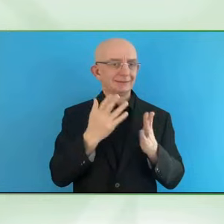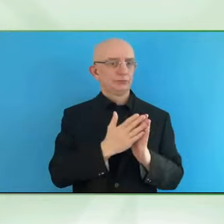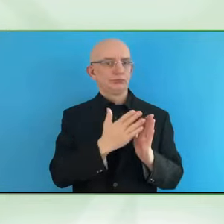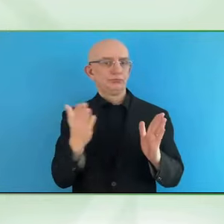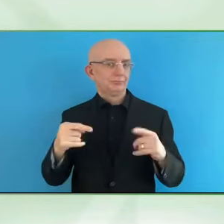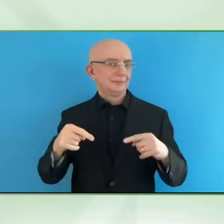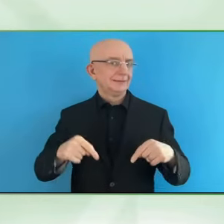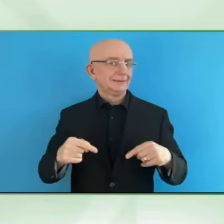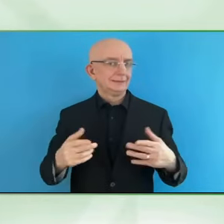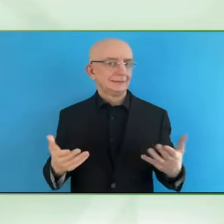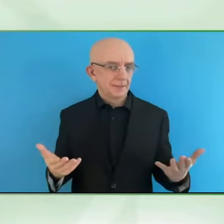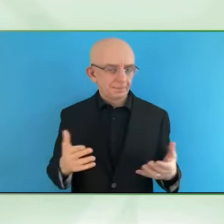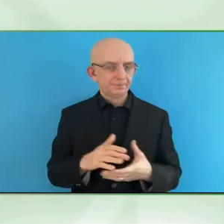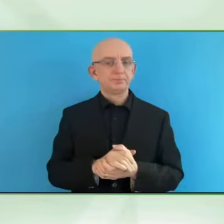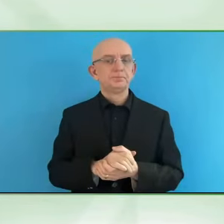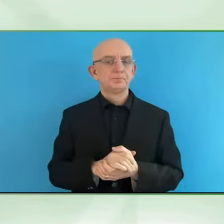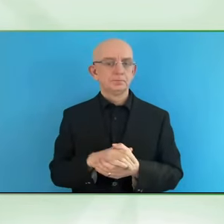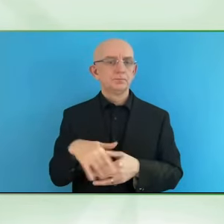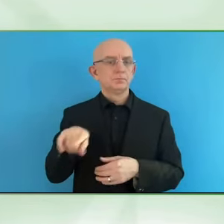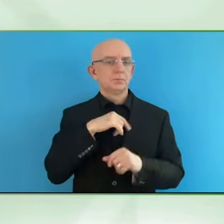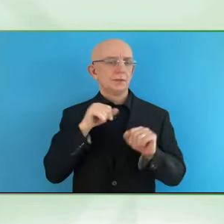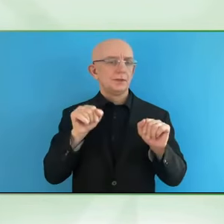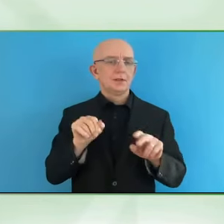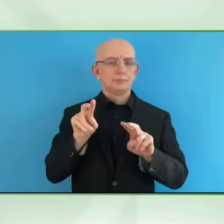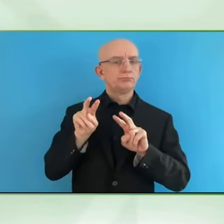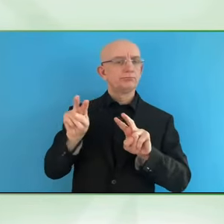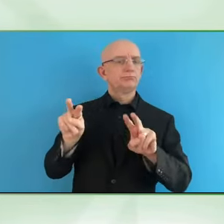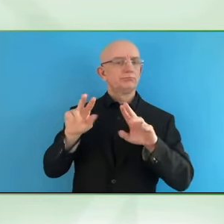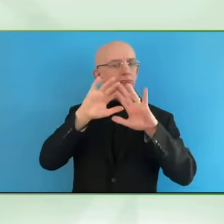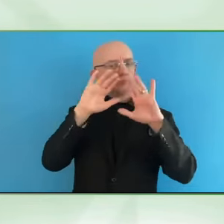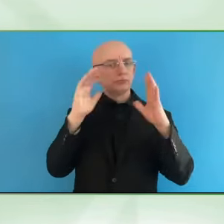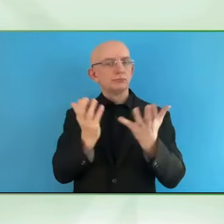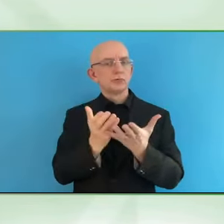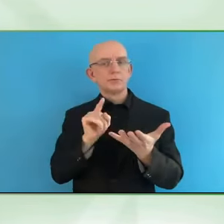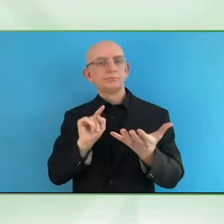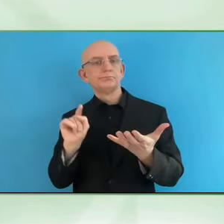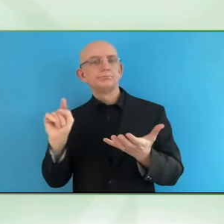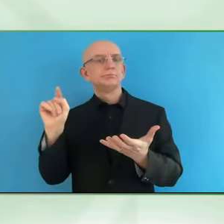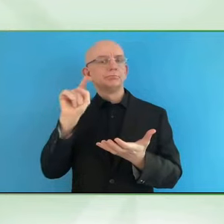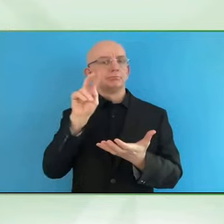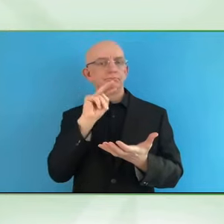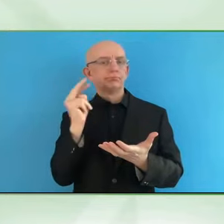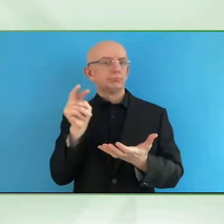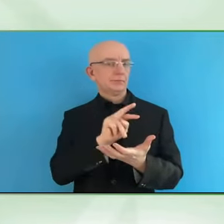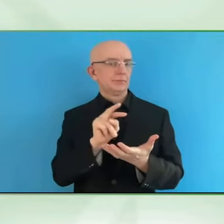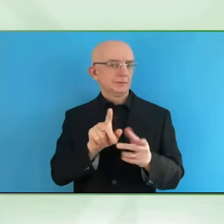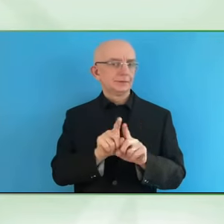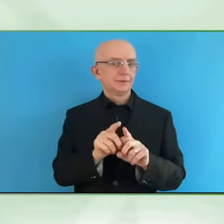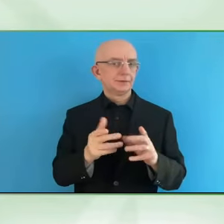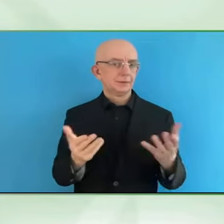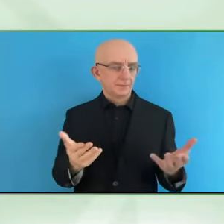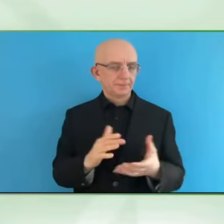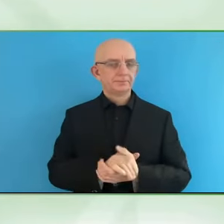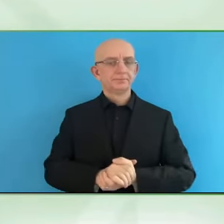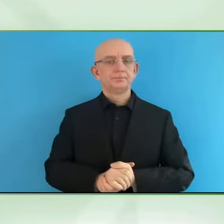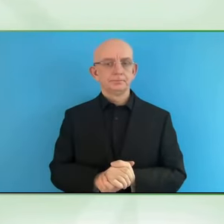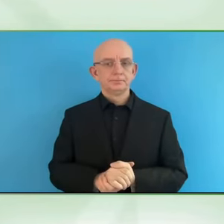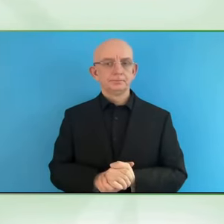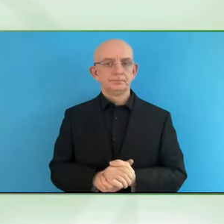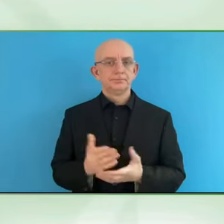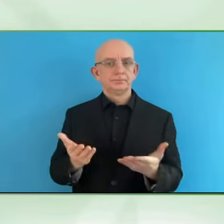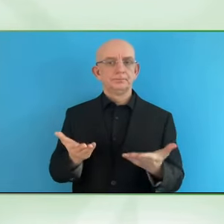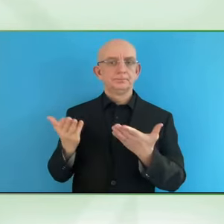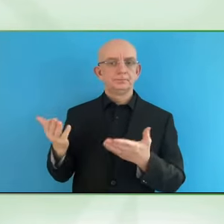Thank you. Thank you very much. Thank you to the Zero Project for the invitation, and thank you to all of the presenters who have shared from their own